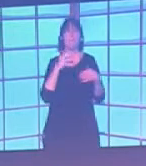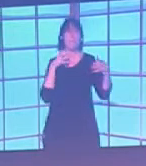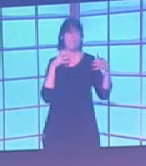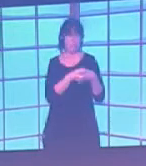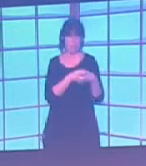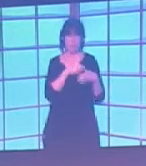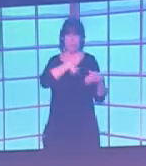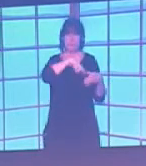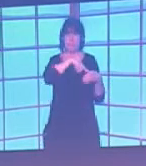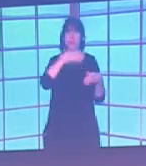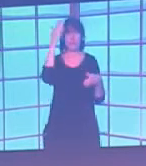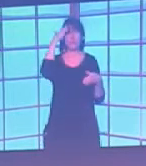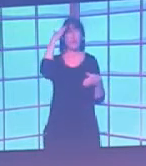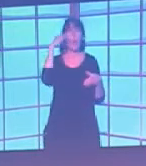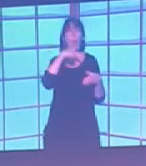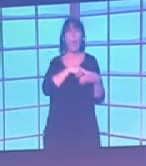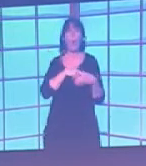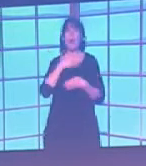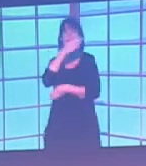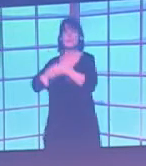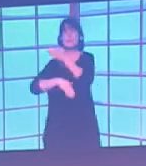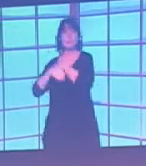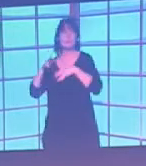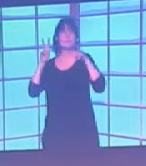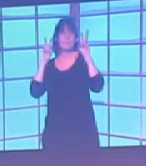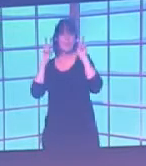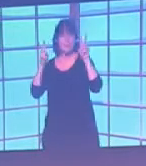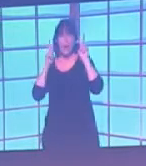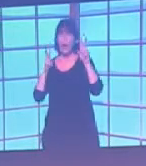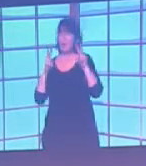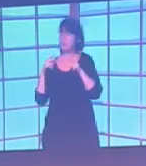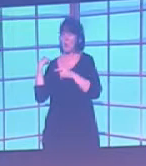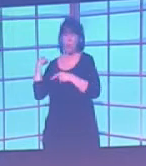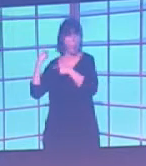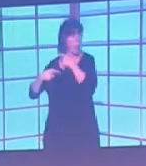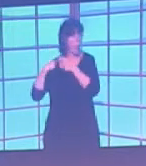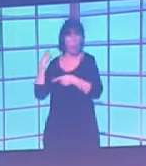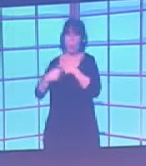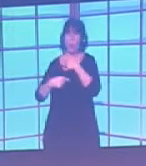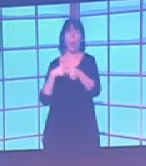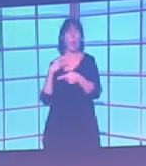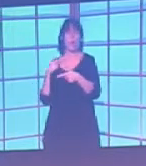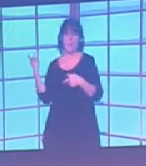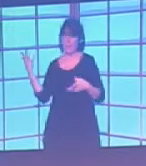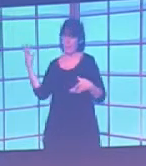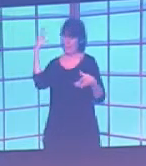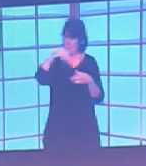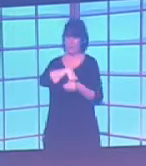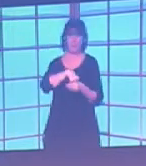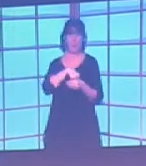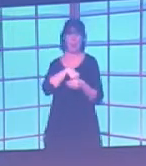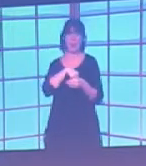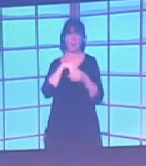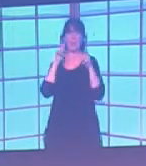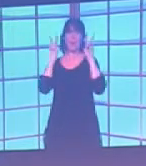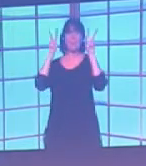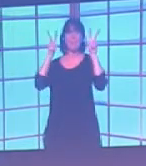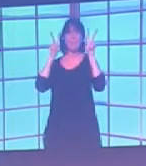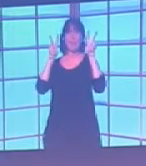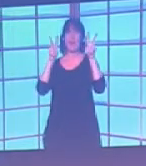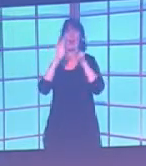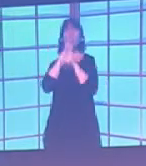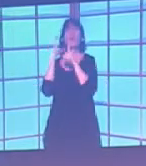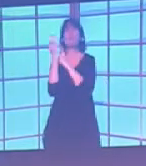disabled fans has always been part of the fan